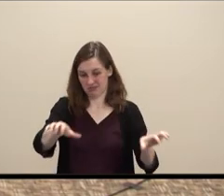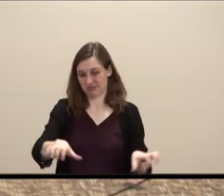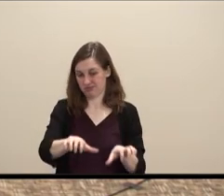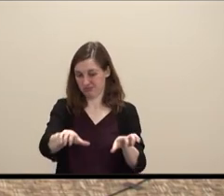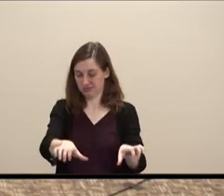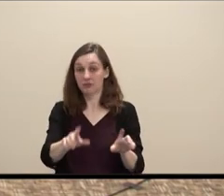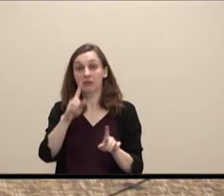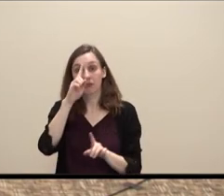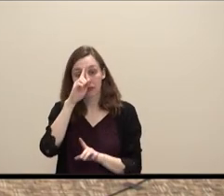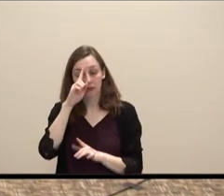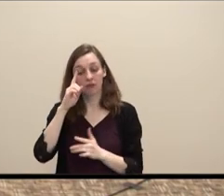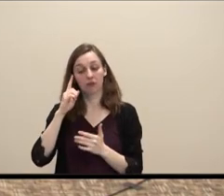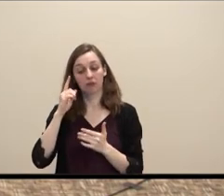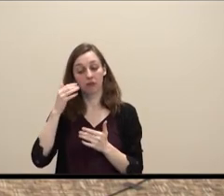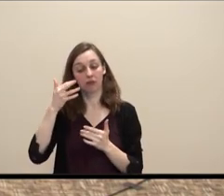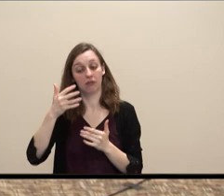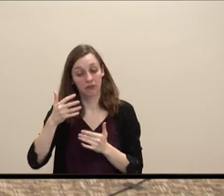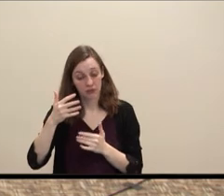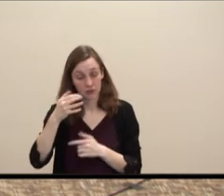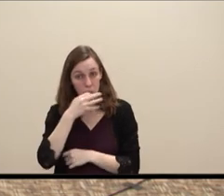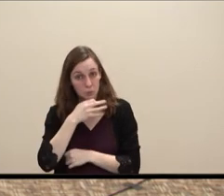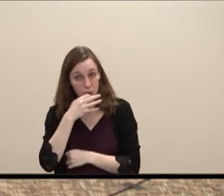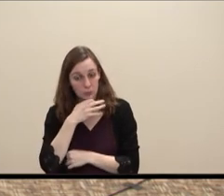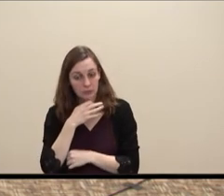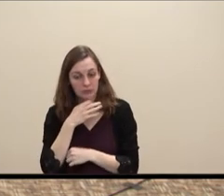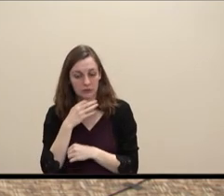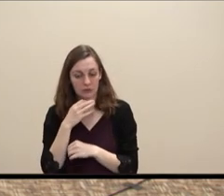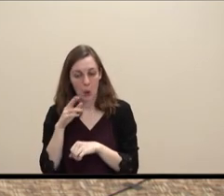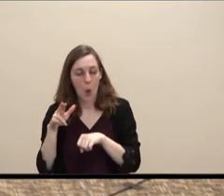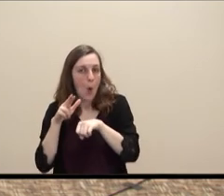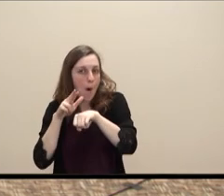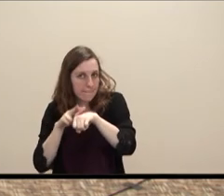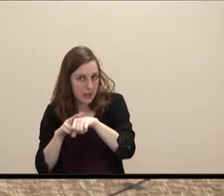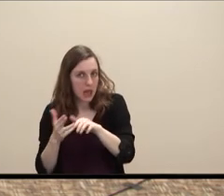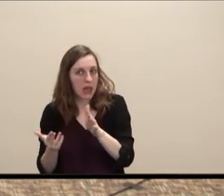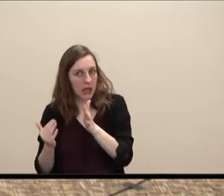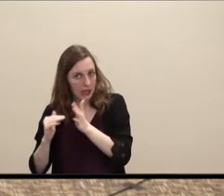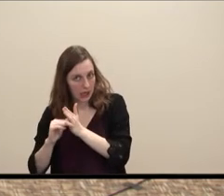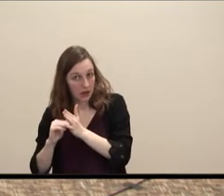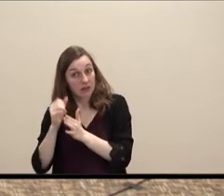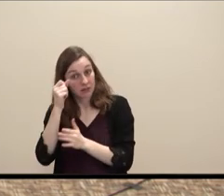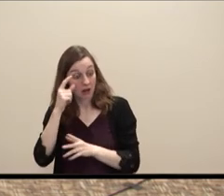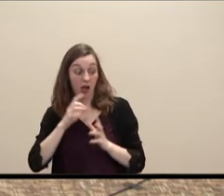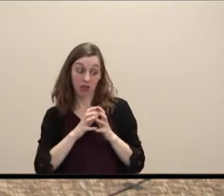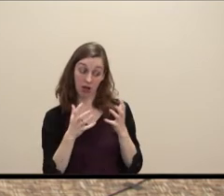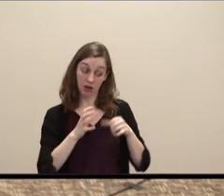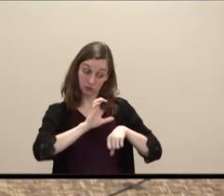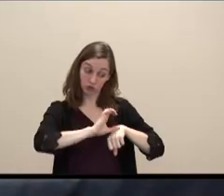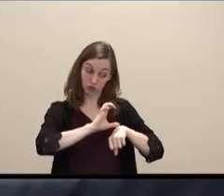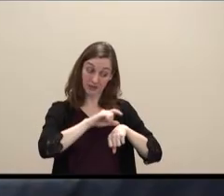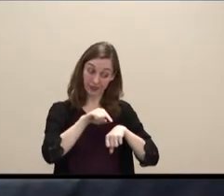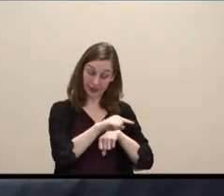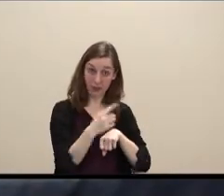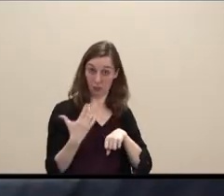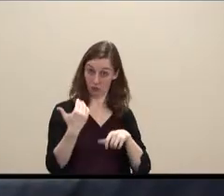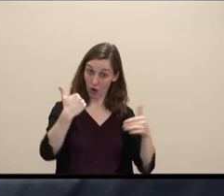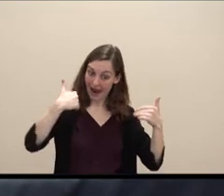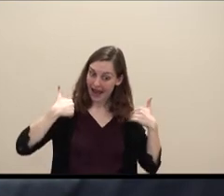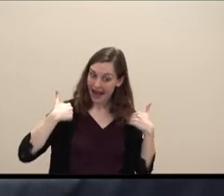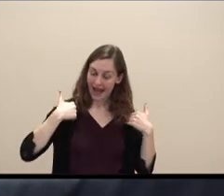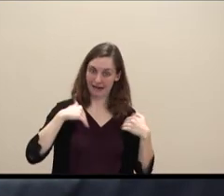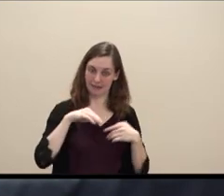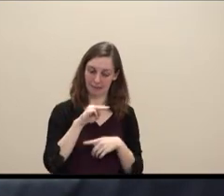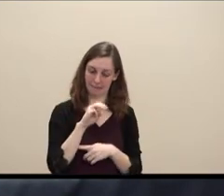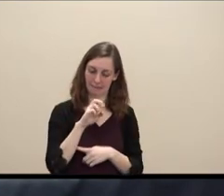once we go back to some sense of normalcy, well, then, you know, because there was a lot of churches that did have mentor groups